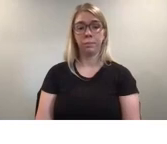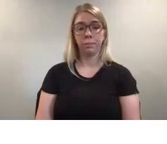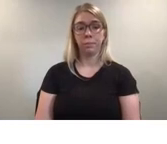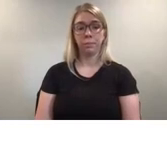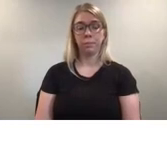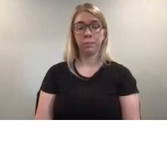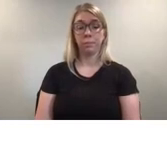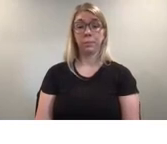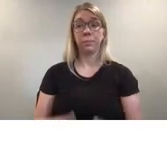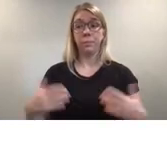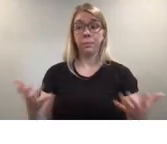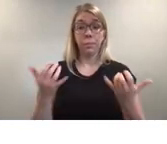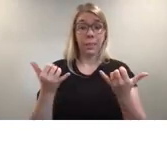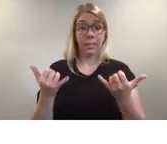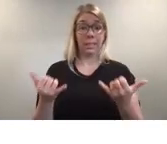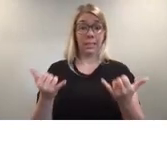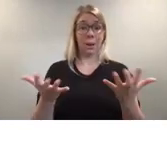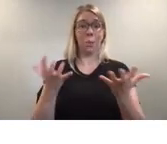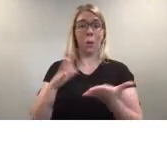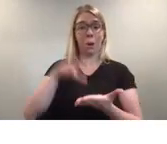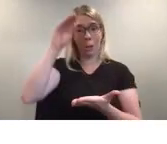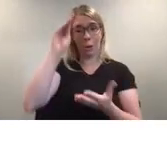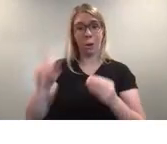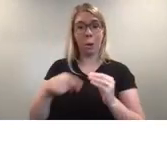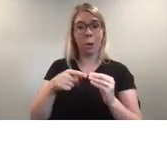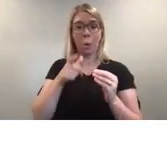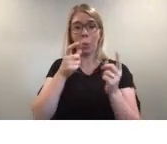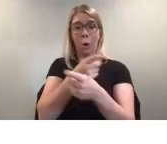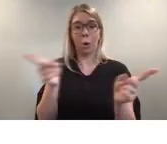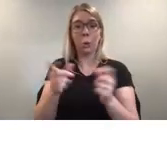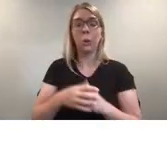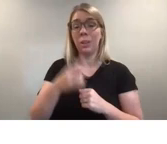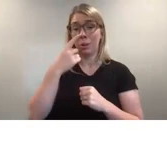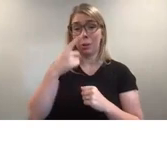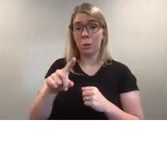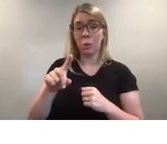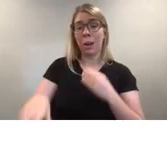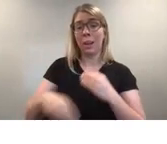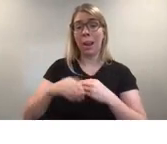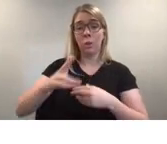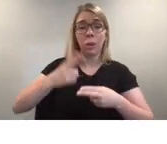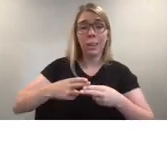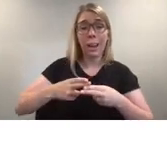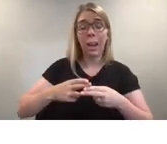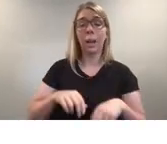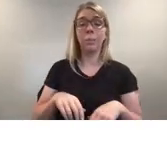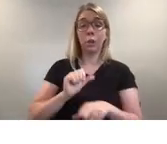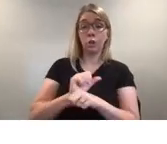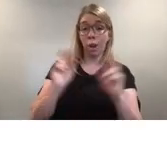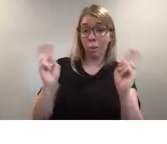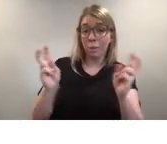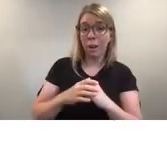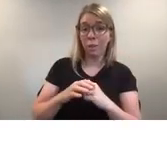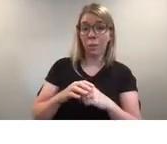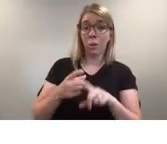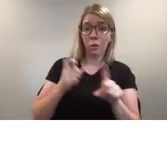So now we'd like to know a little bit more from you. If you consider adding your name, title, and where you're from, and if you'd like, why you're here